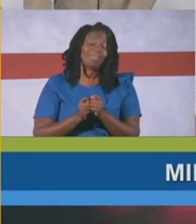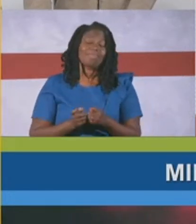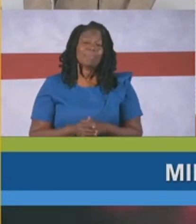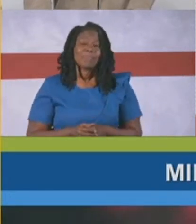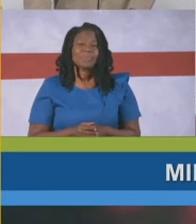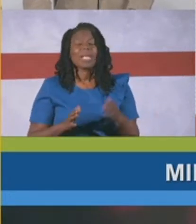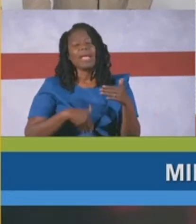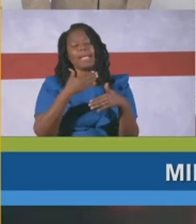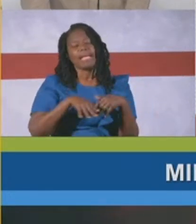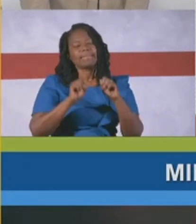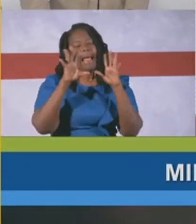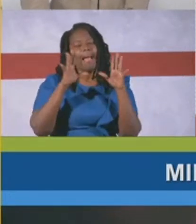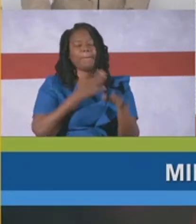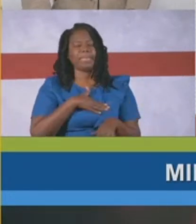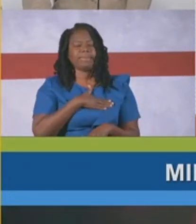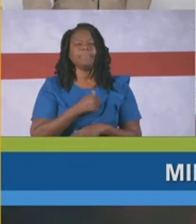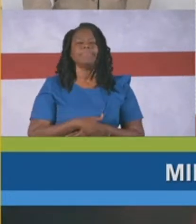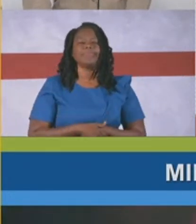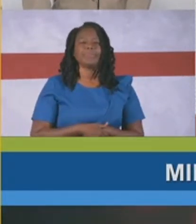Next slide, please.